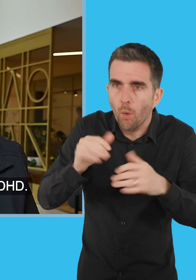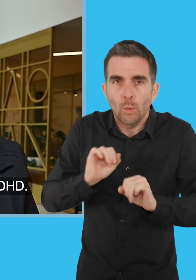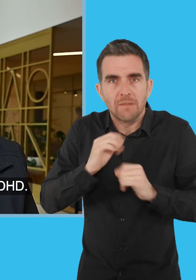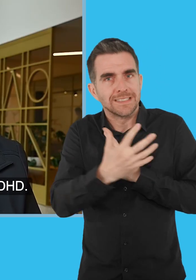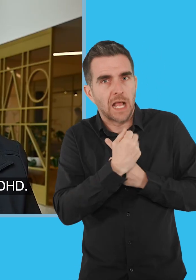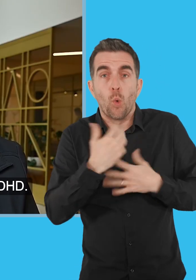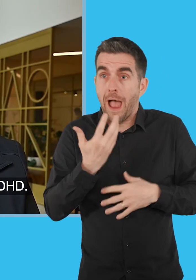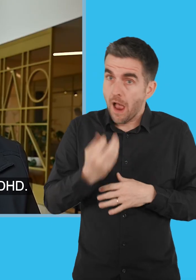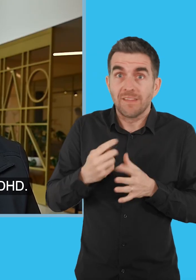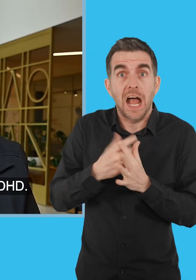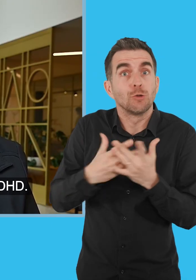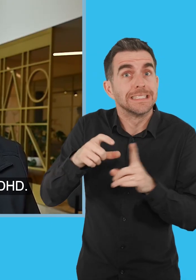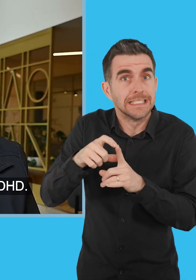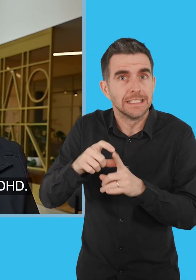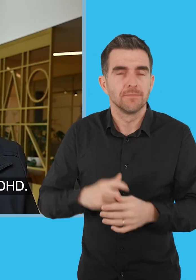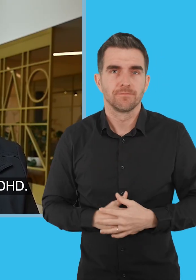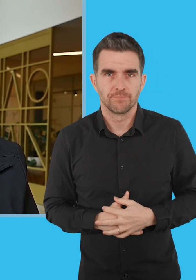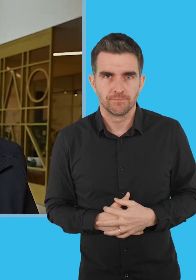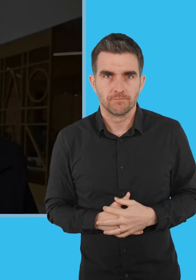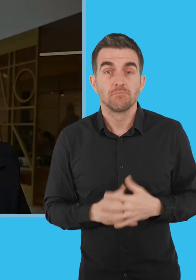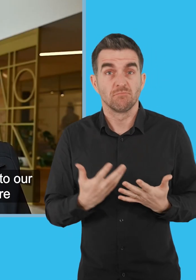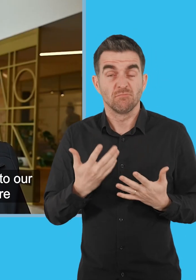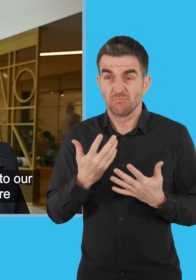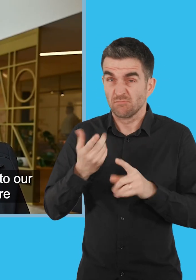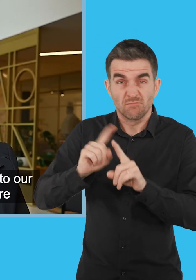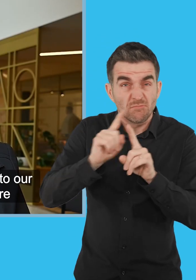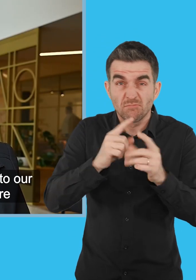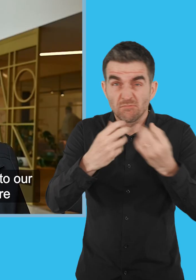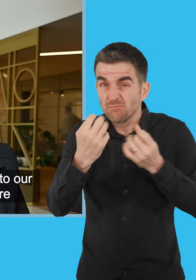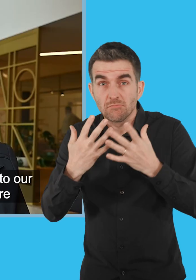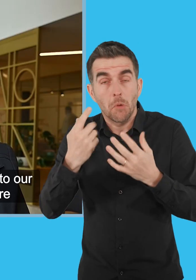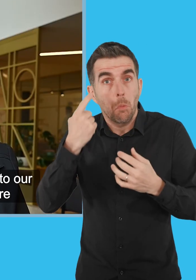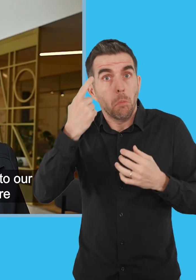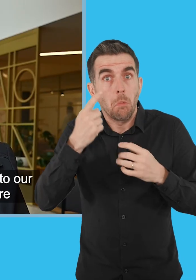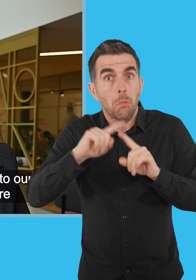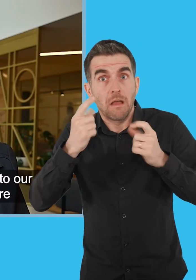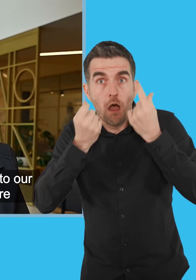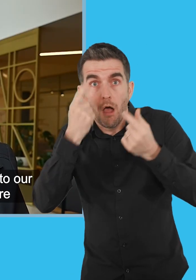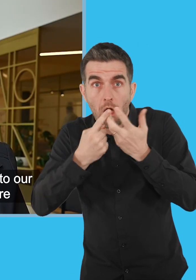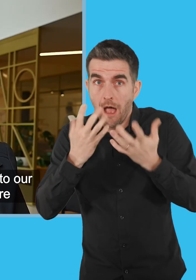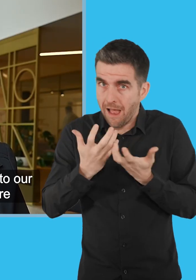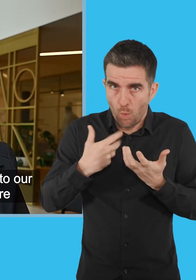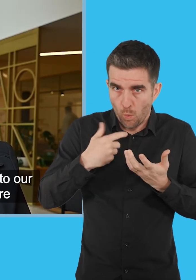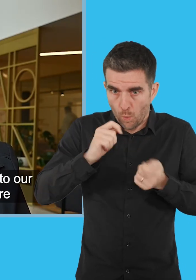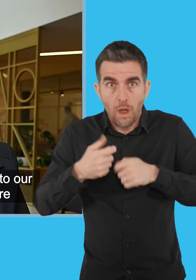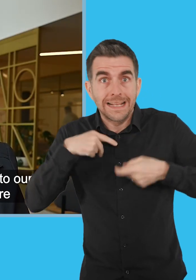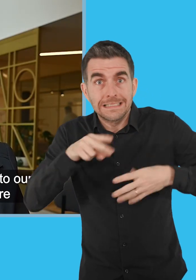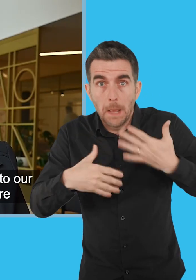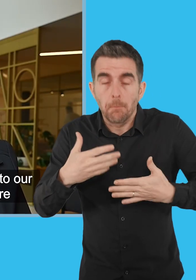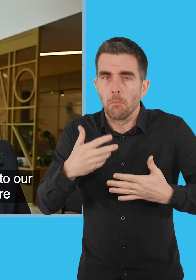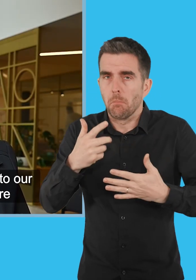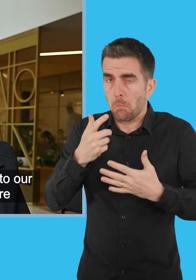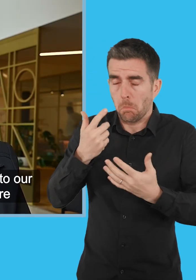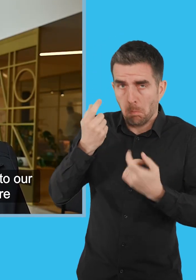who were waiting a diagnosis or who had ADHD. We also received a number of alternative proposals to our